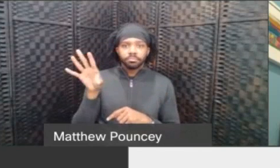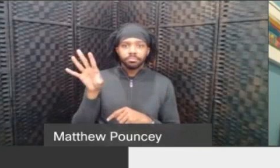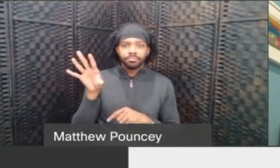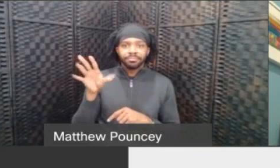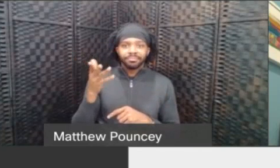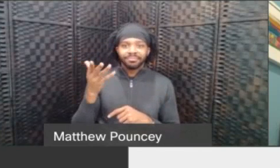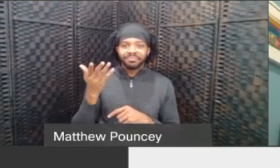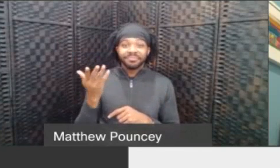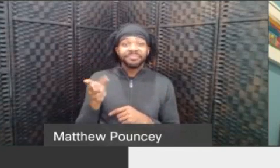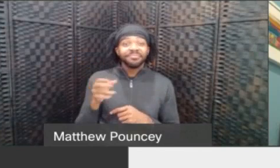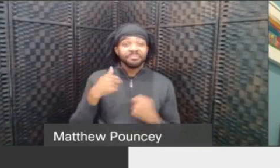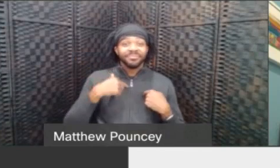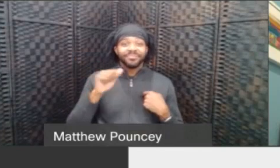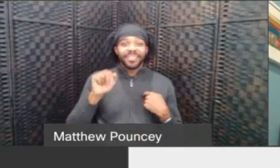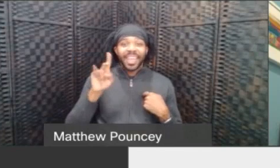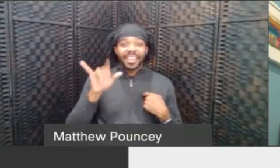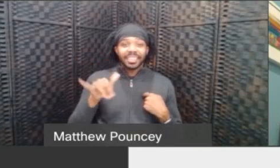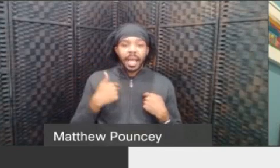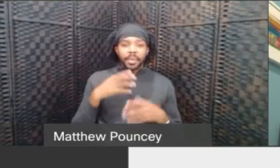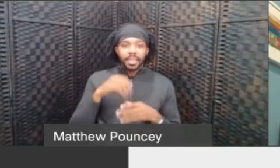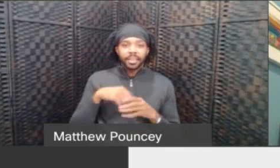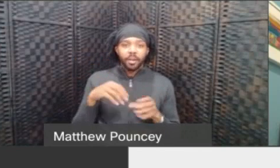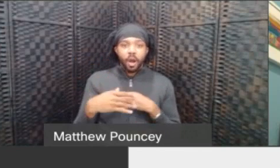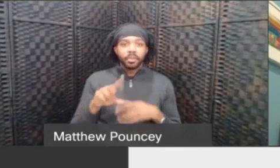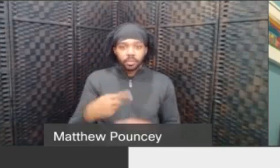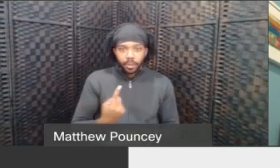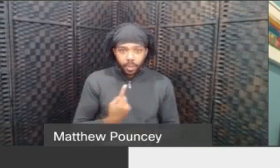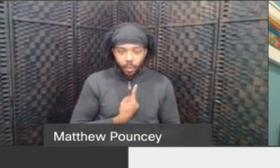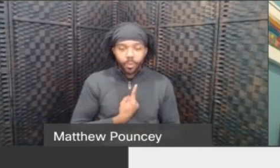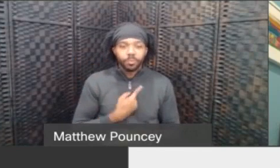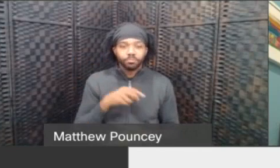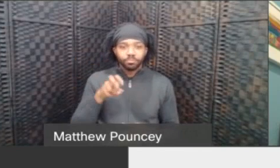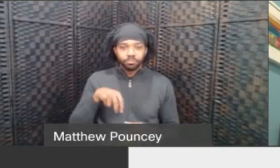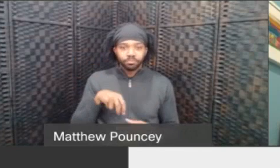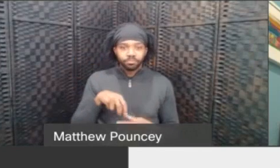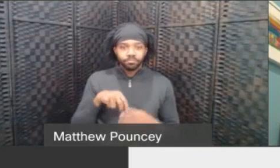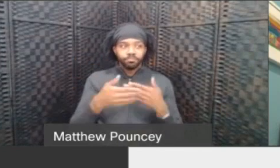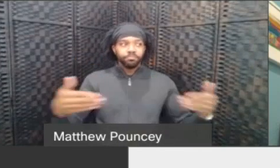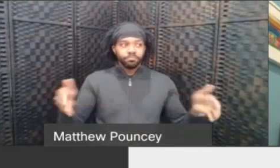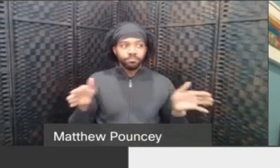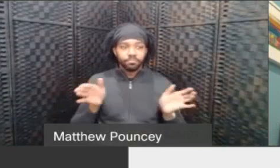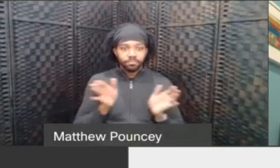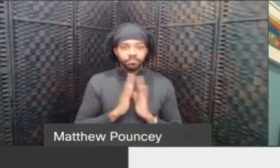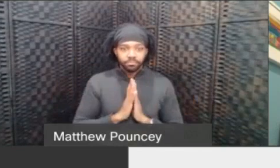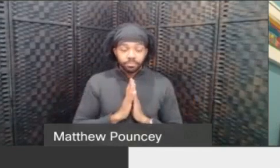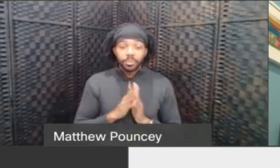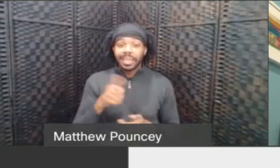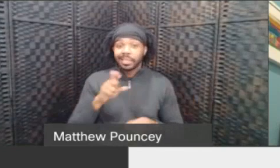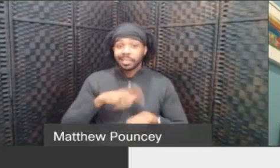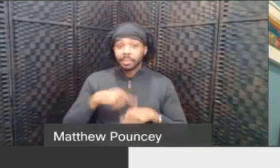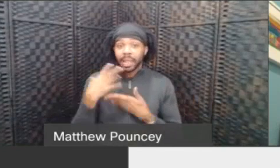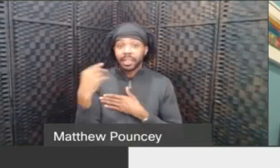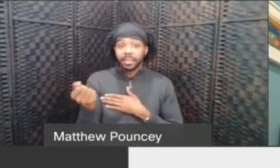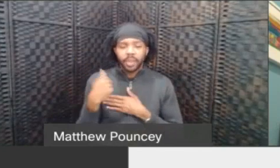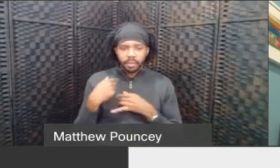myself. But anytime I leave my office, I have a mask on. And so if a person is not able to